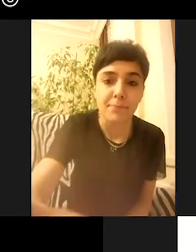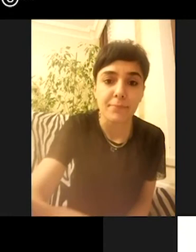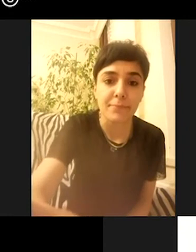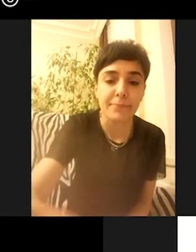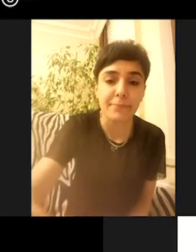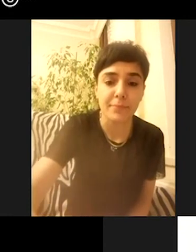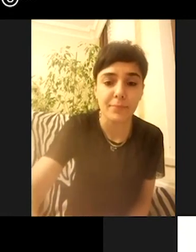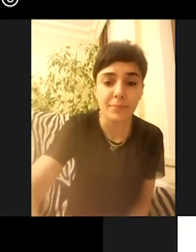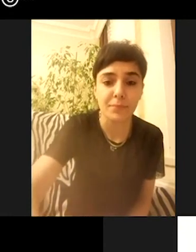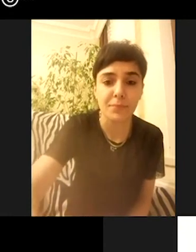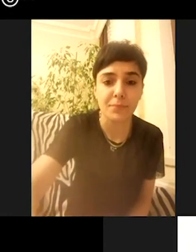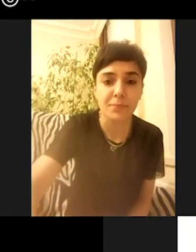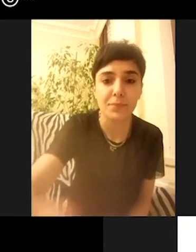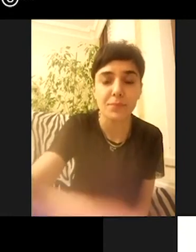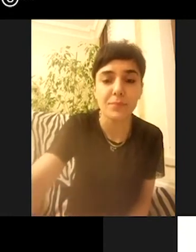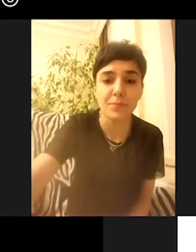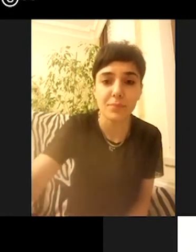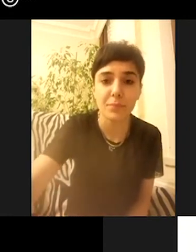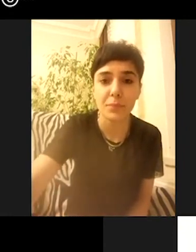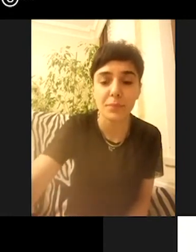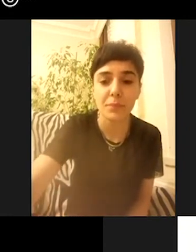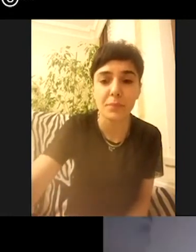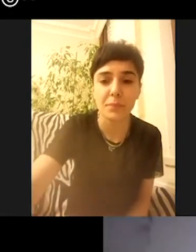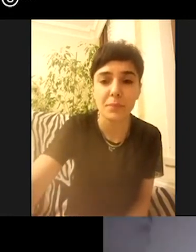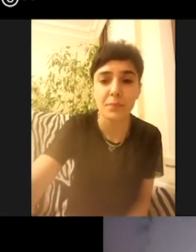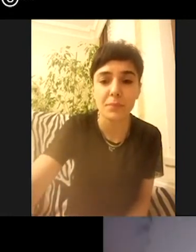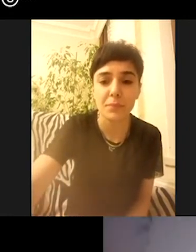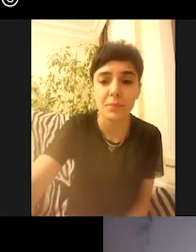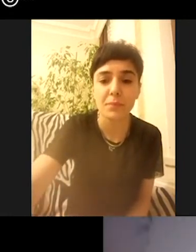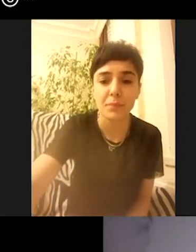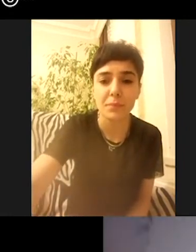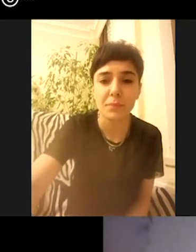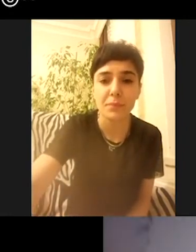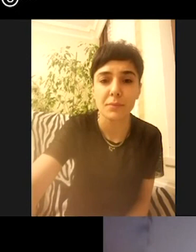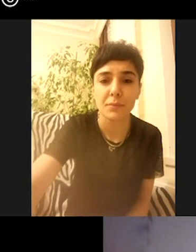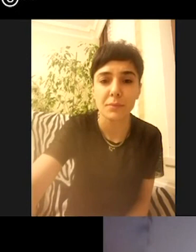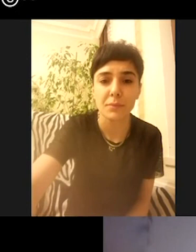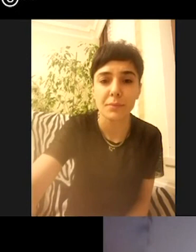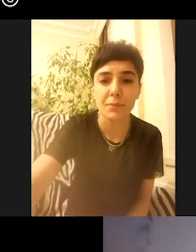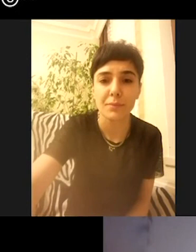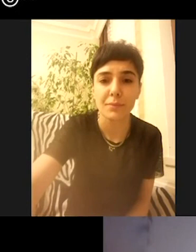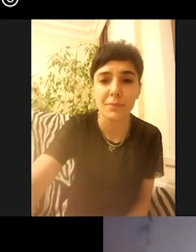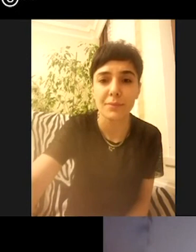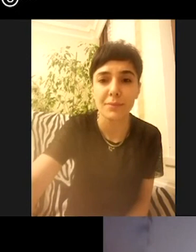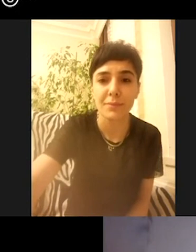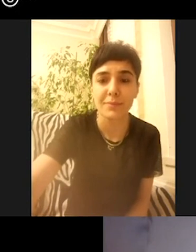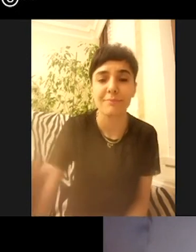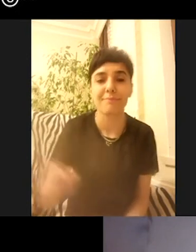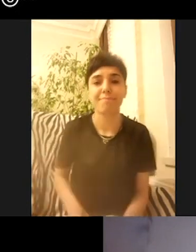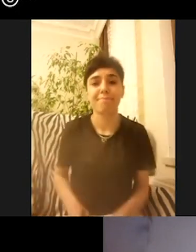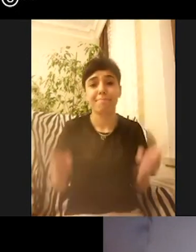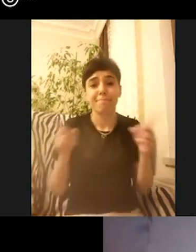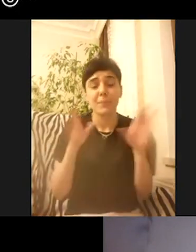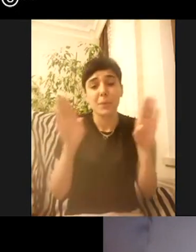I want to round off because people want to dance, and I want to continue this conversation forever. As I